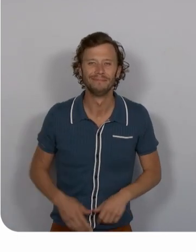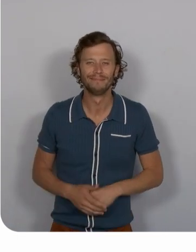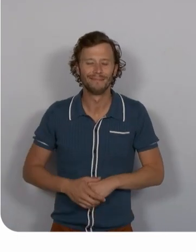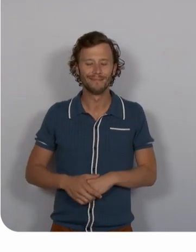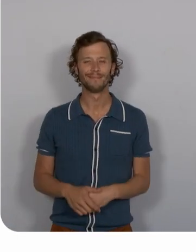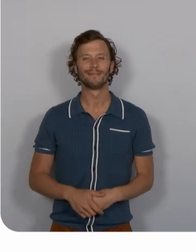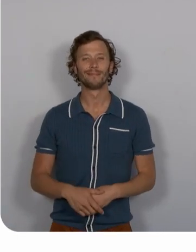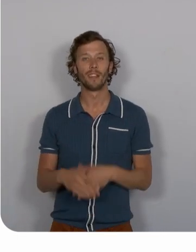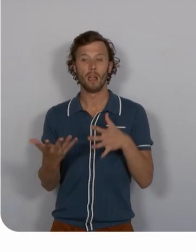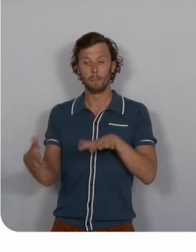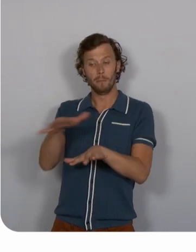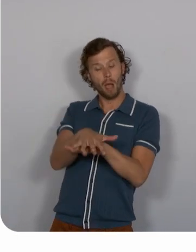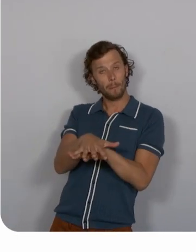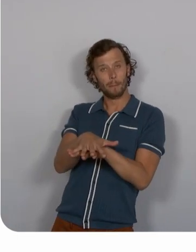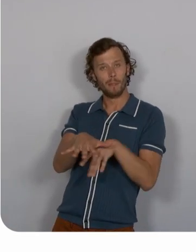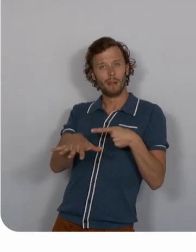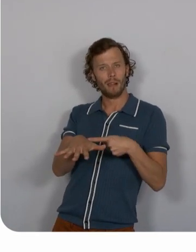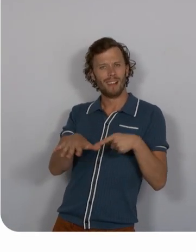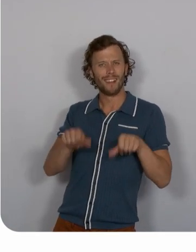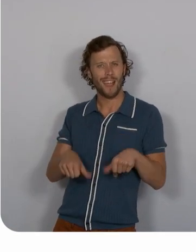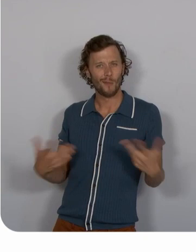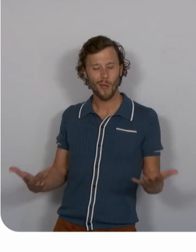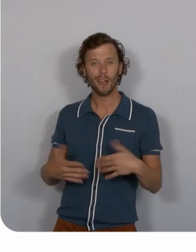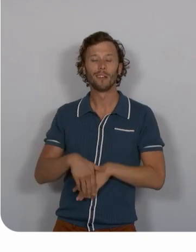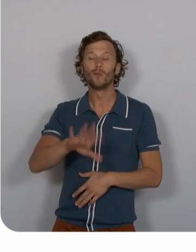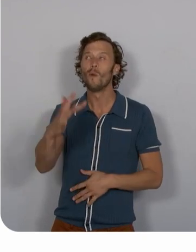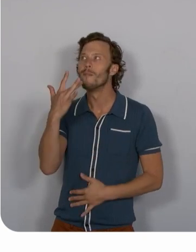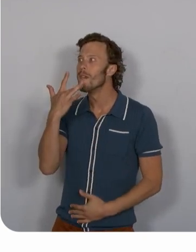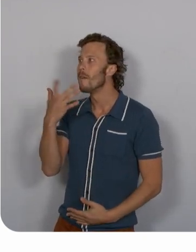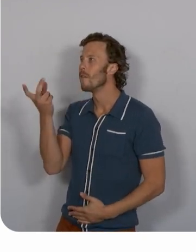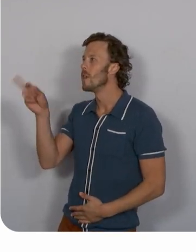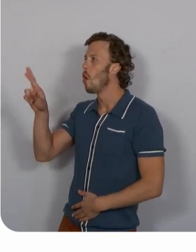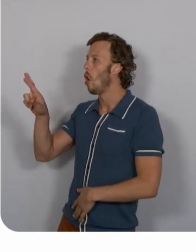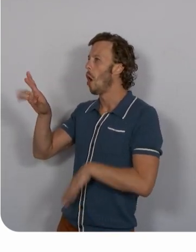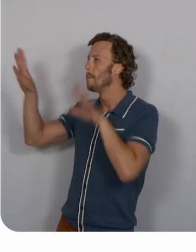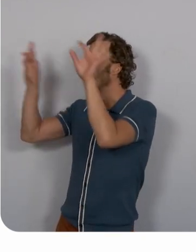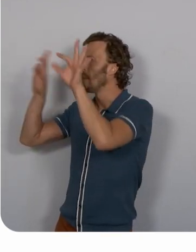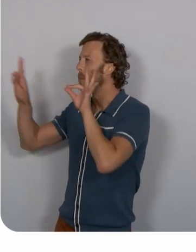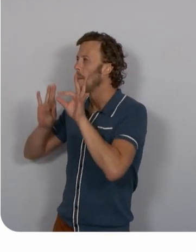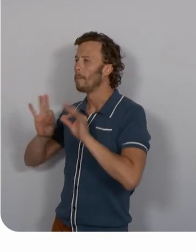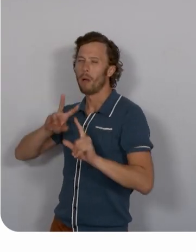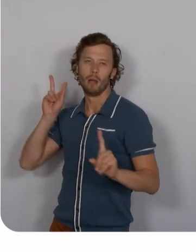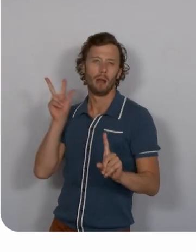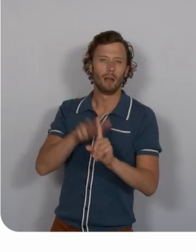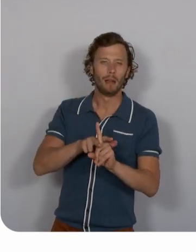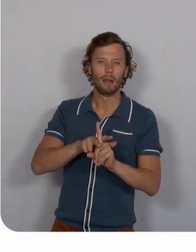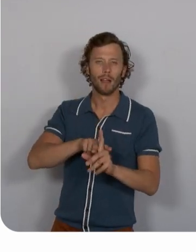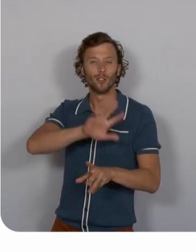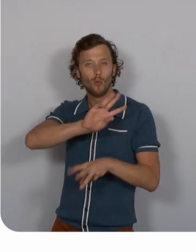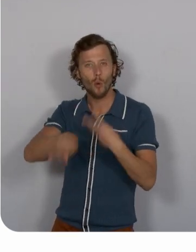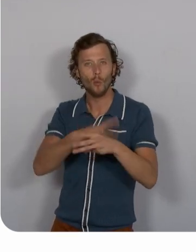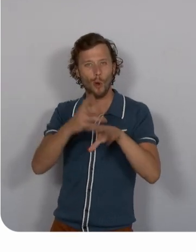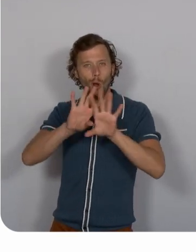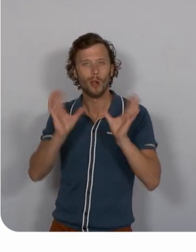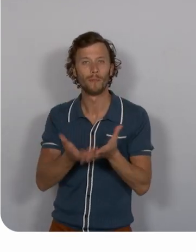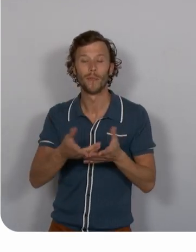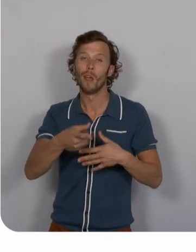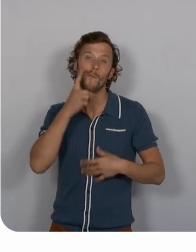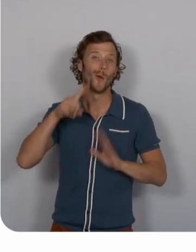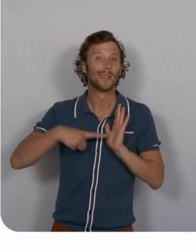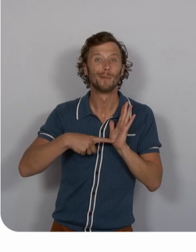Augments can blend parts of your favorite VR experiences into the world around you. You can keep Beat Saber trophies on your